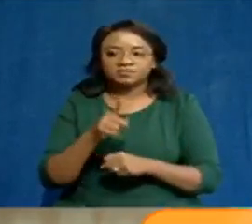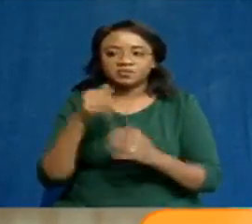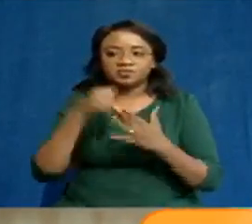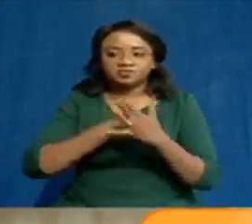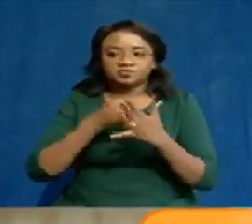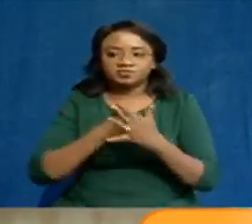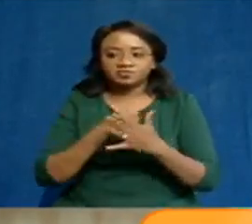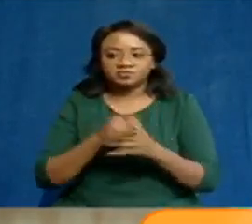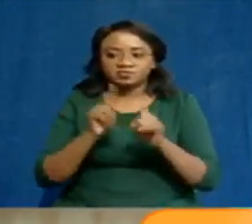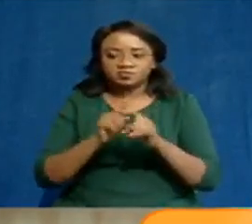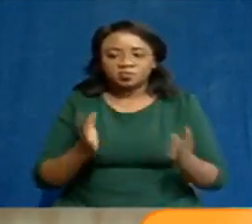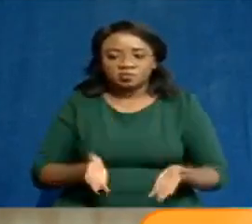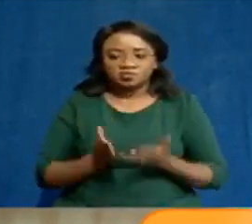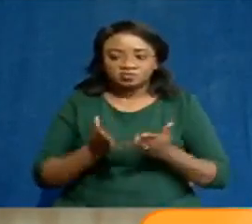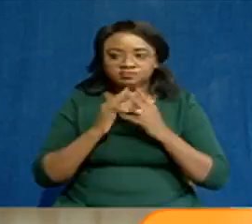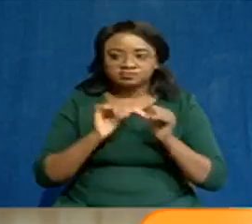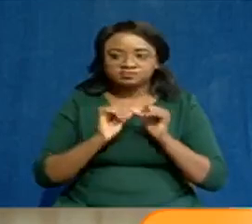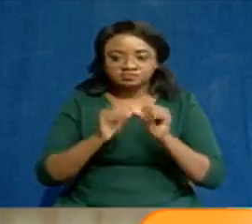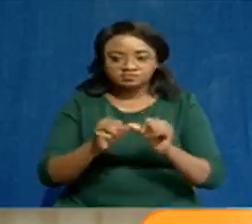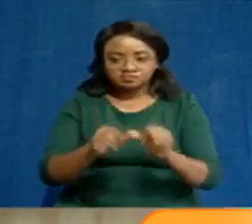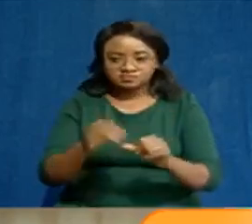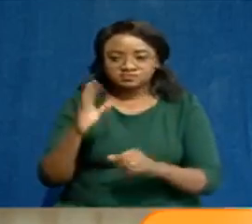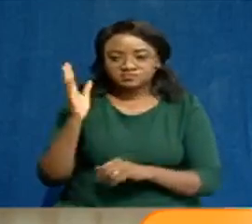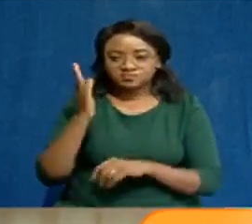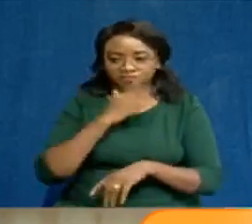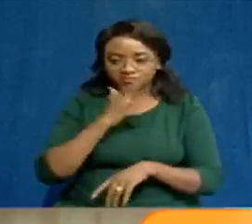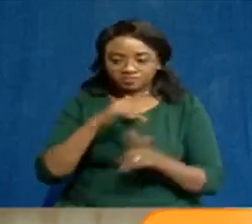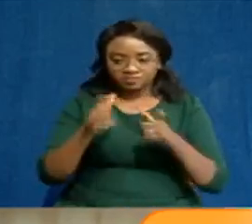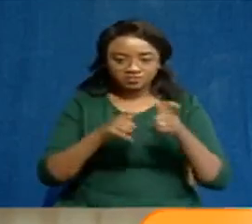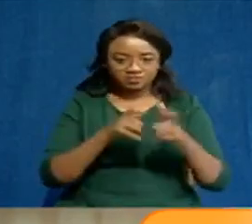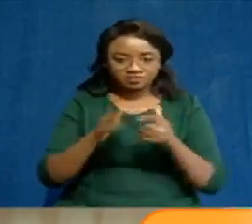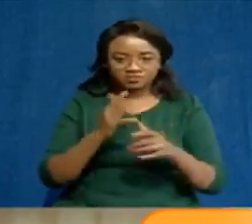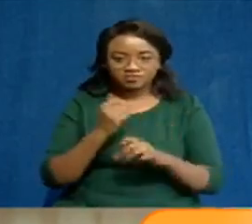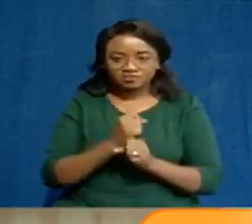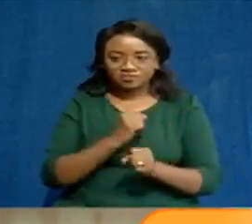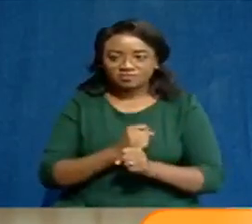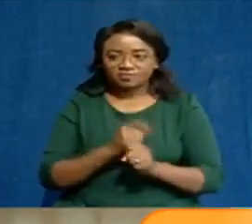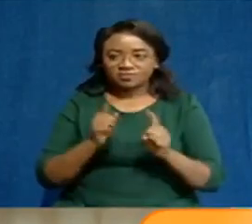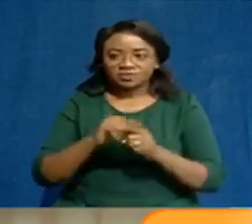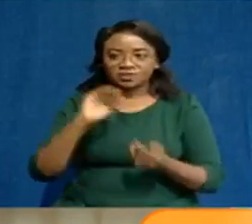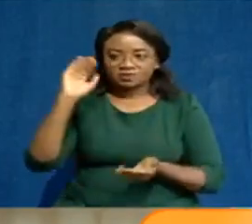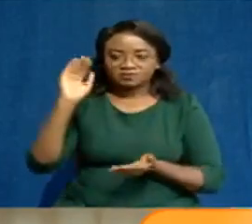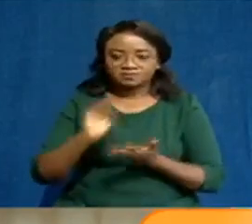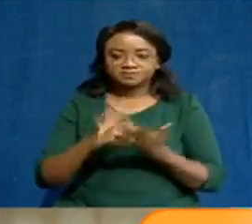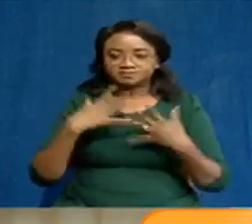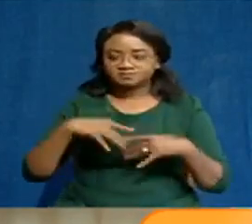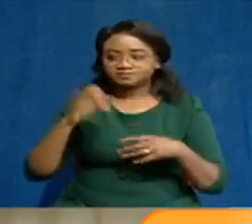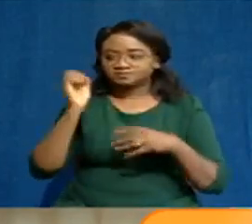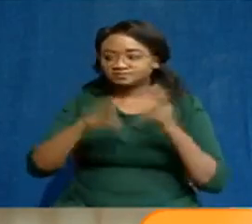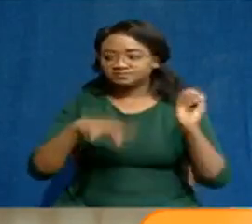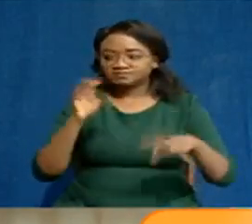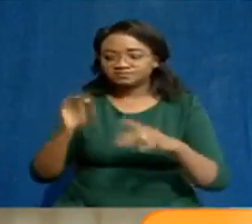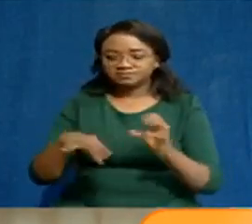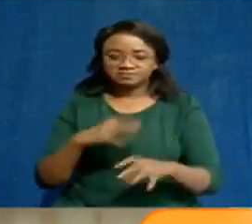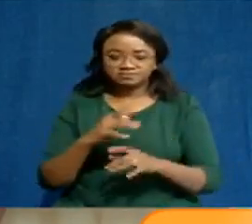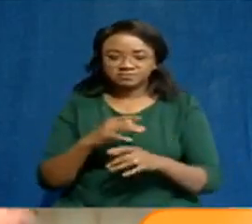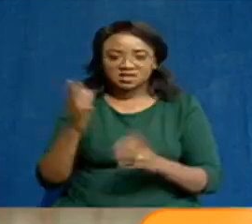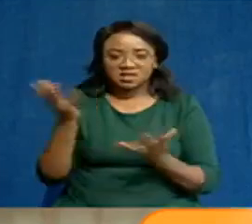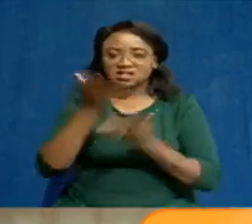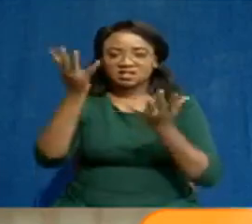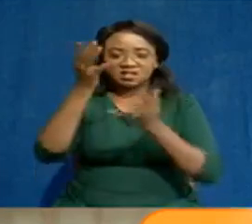are promoting sustainable waste management practices at source, thereby reducing illegal dumping, and you're also promoting